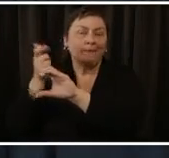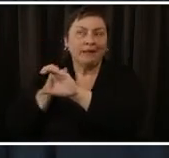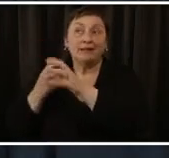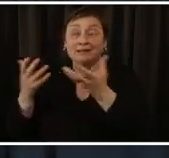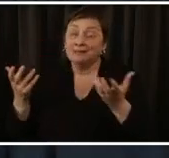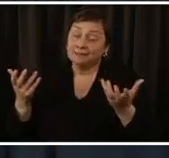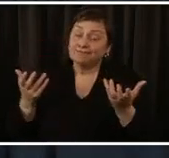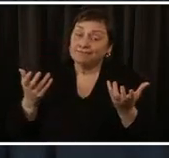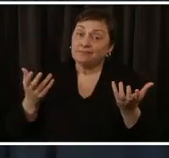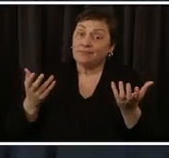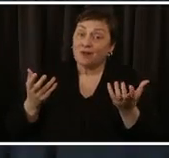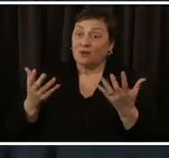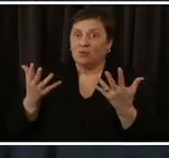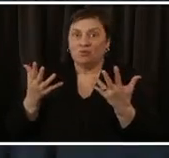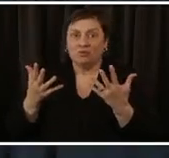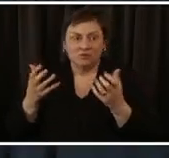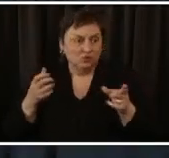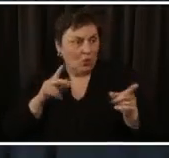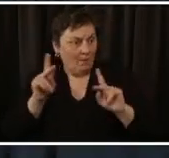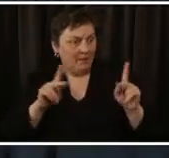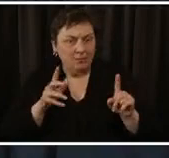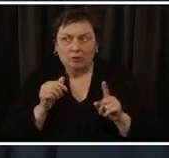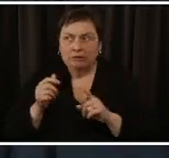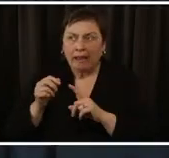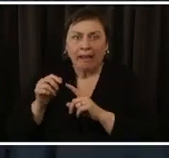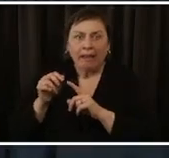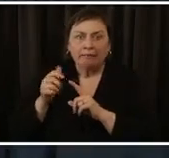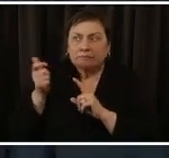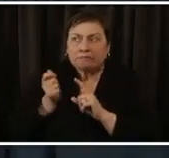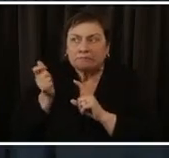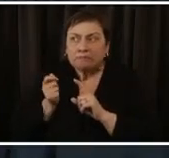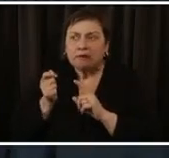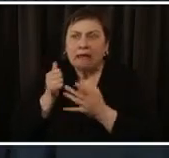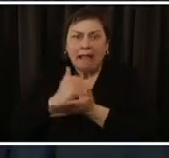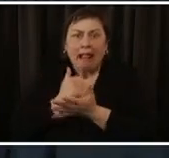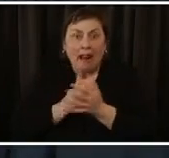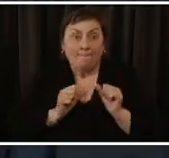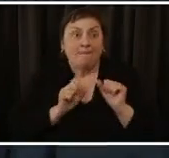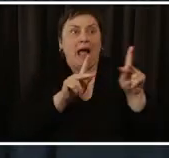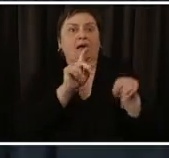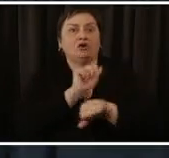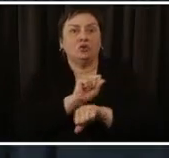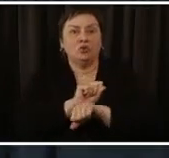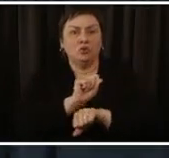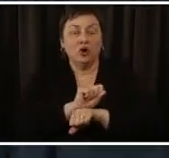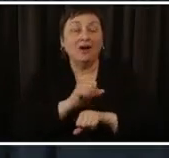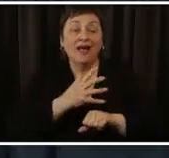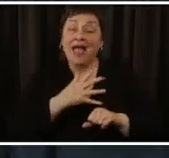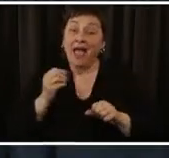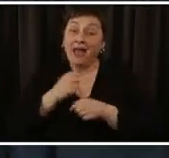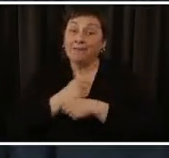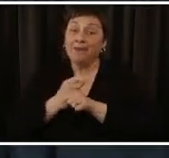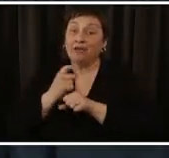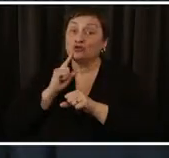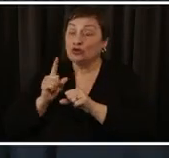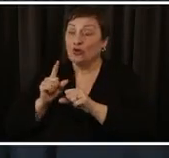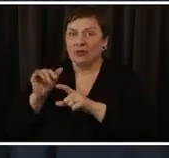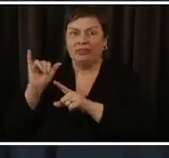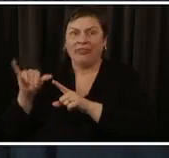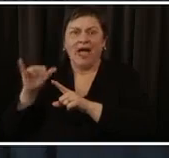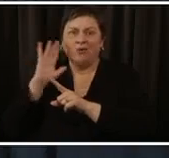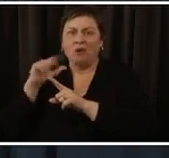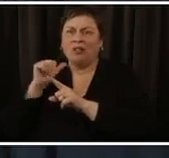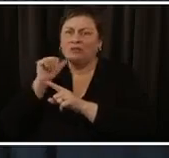A, get people back to work sooner, and then B, make sure that that doesn't become a drag on the recovery. And we'll be working on